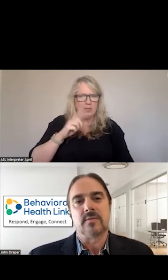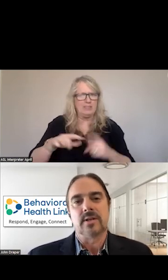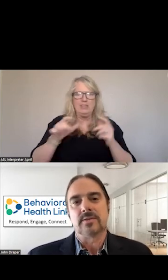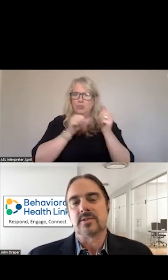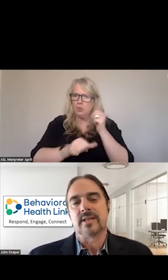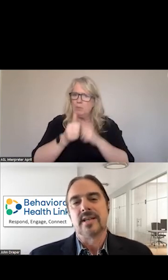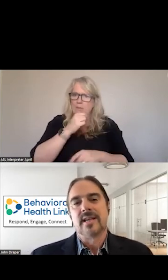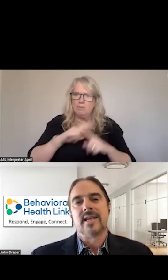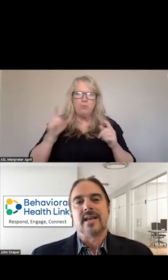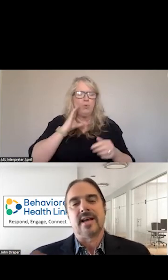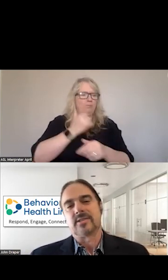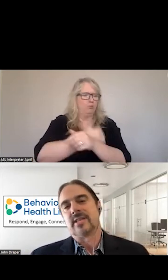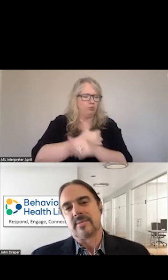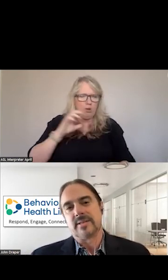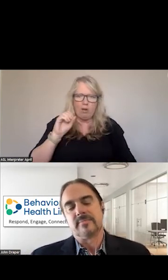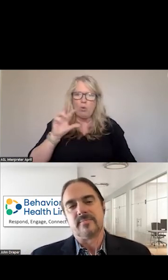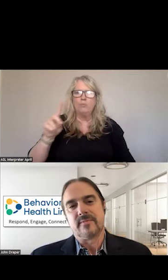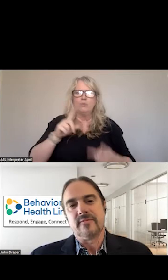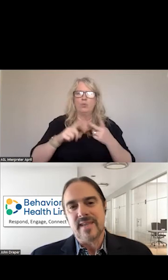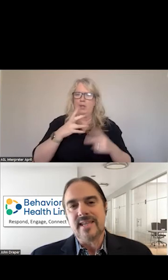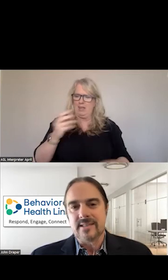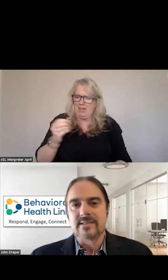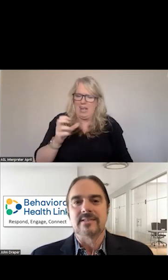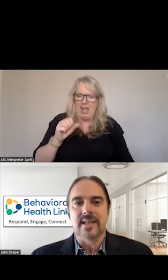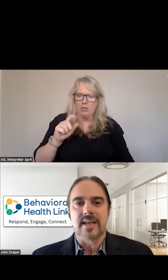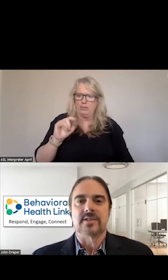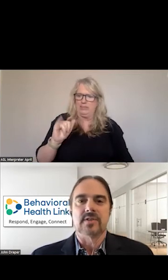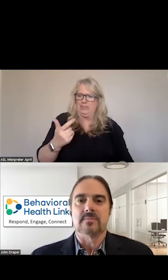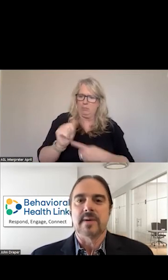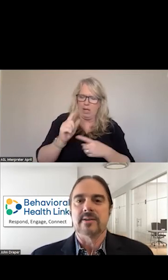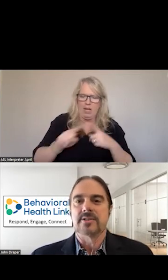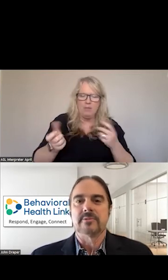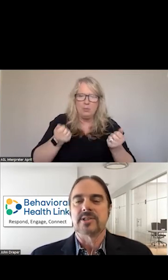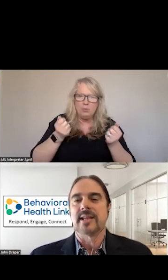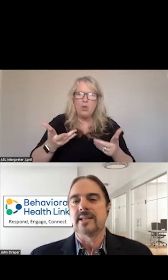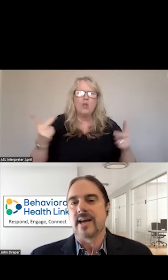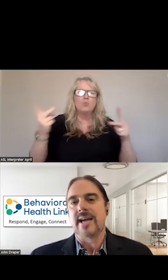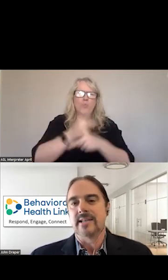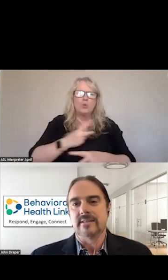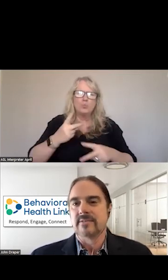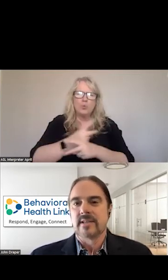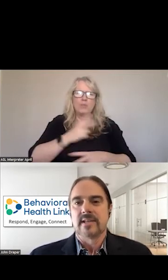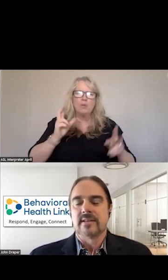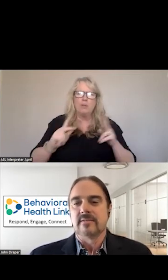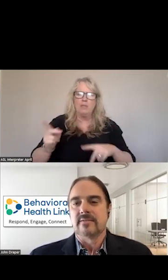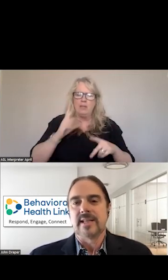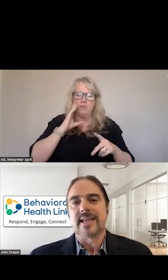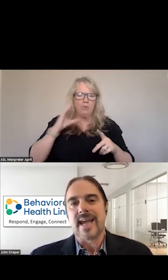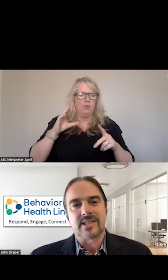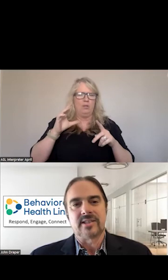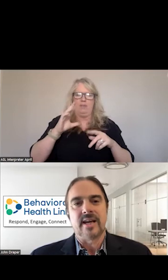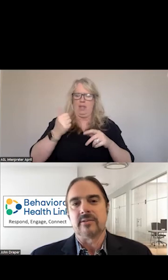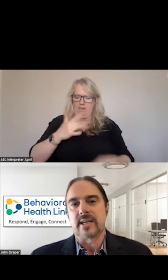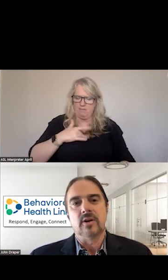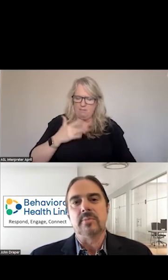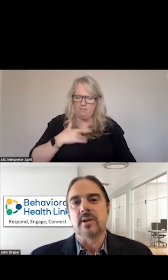drug overdoses, and how stigma feeds deaths of despair is through a steady diet of feeling